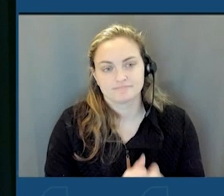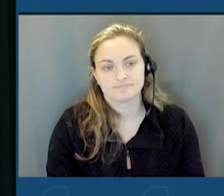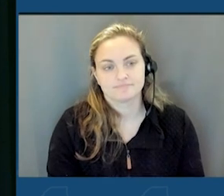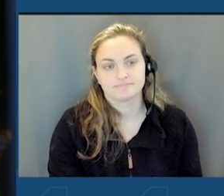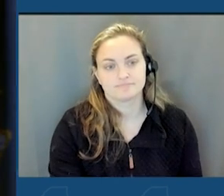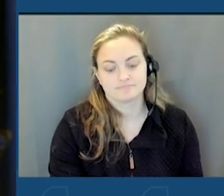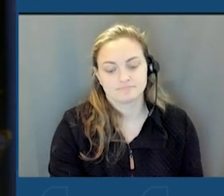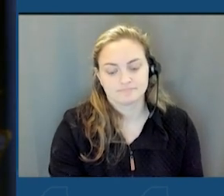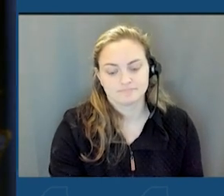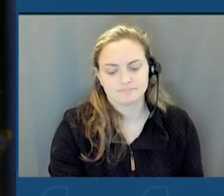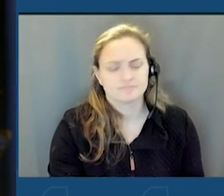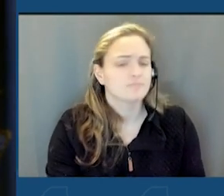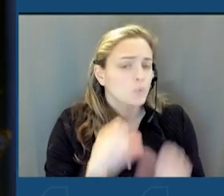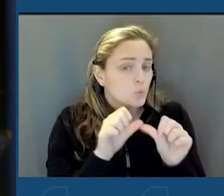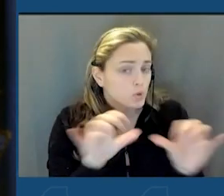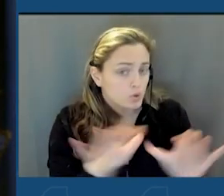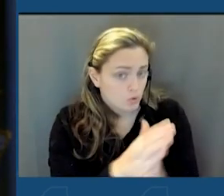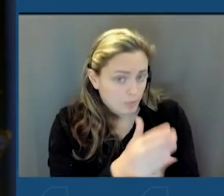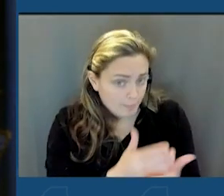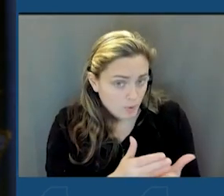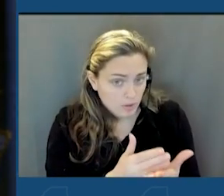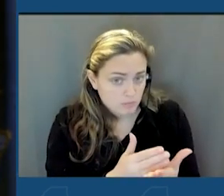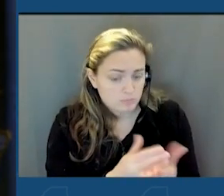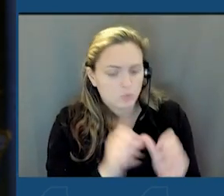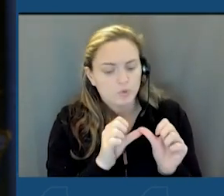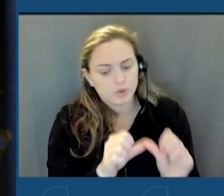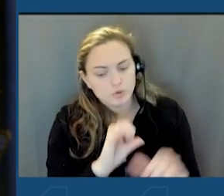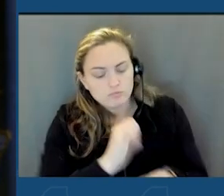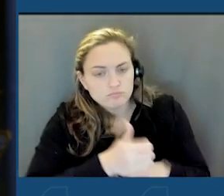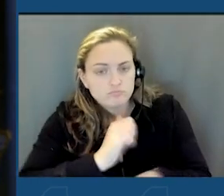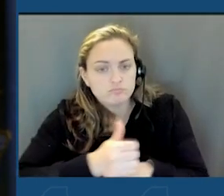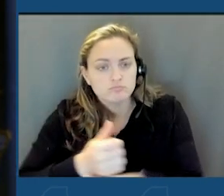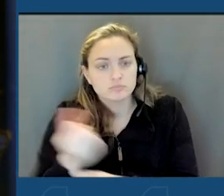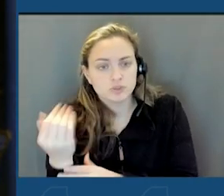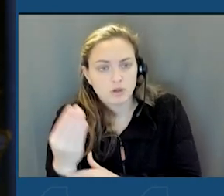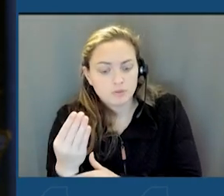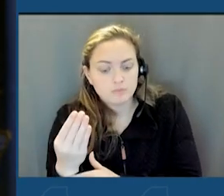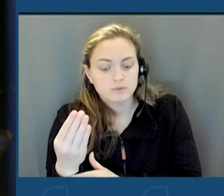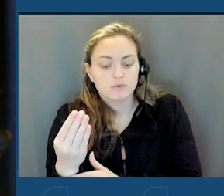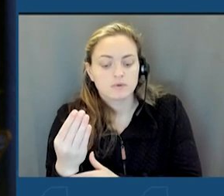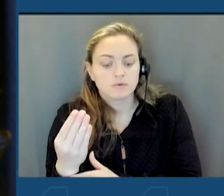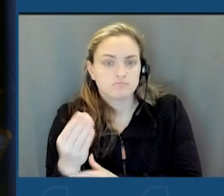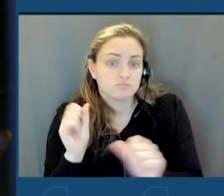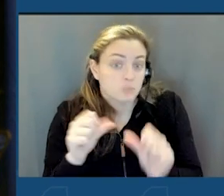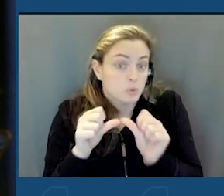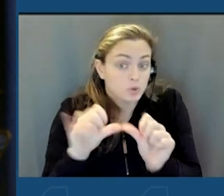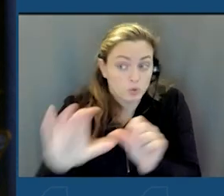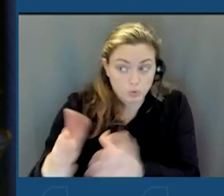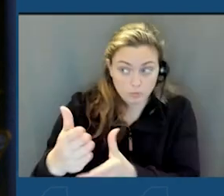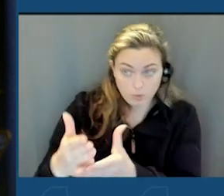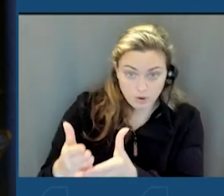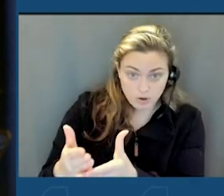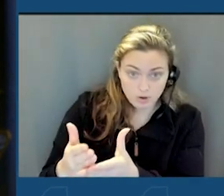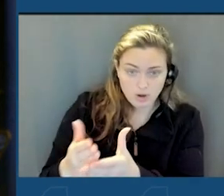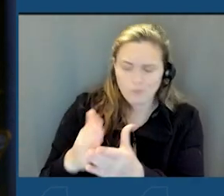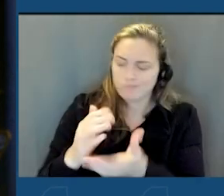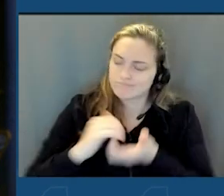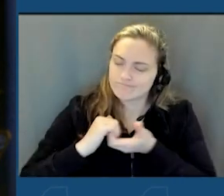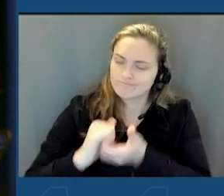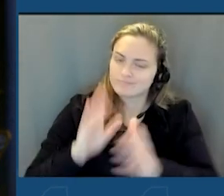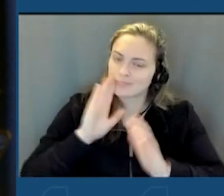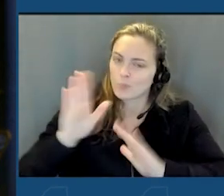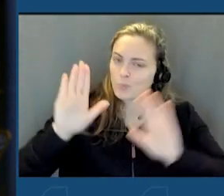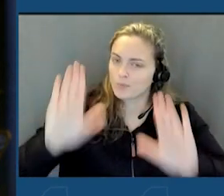I will continue to do my part, continue to create jobs, and you continue to do your part, and we'll have a wonderful partnership.